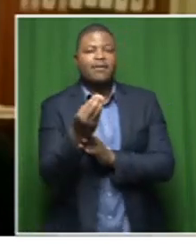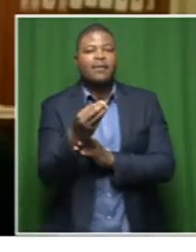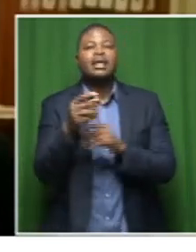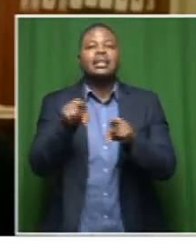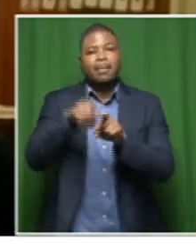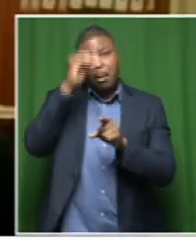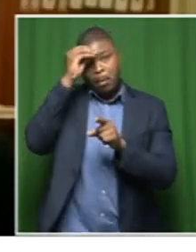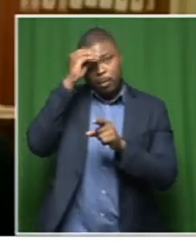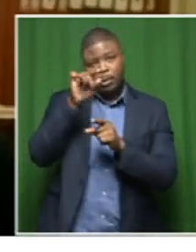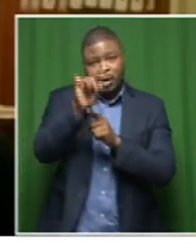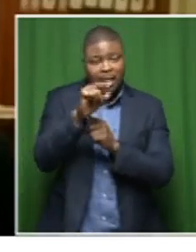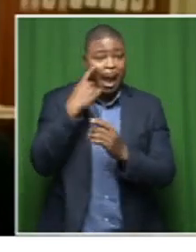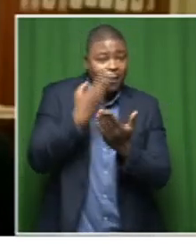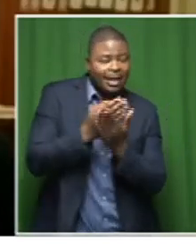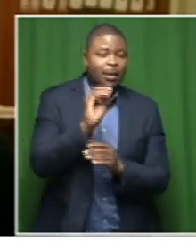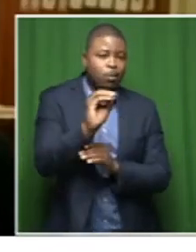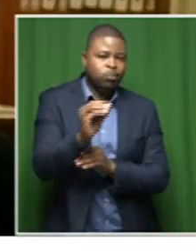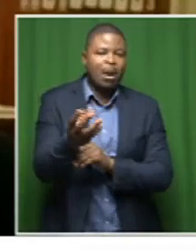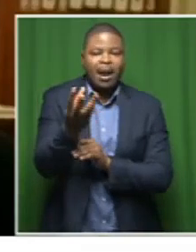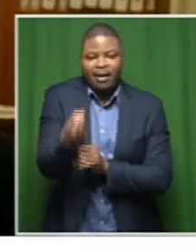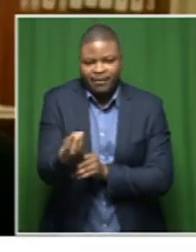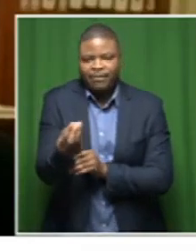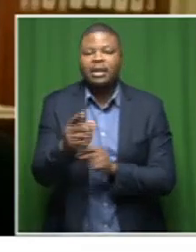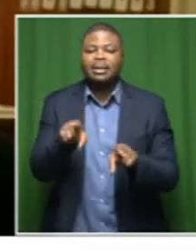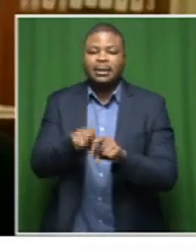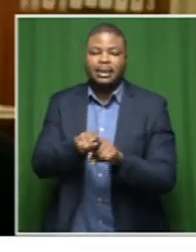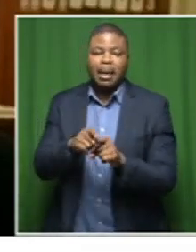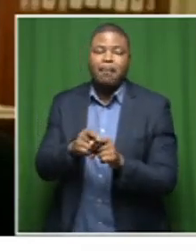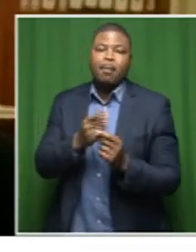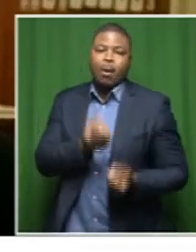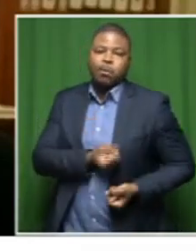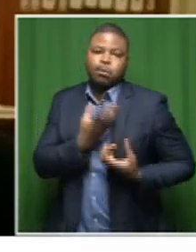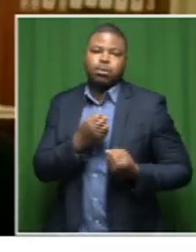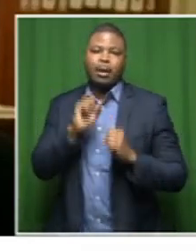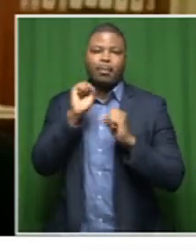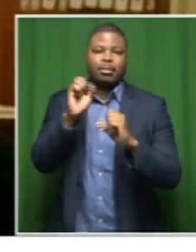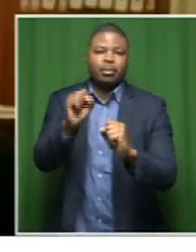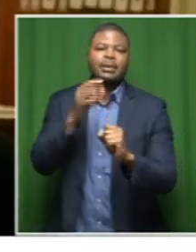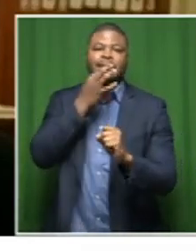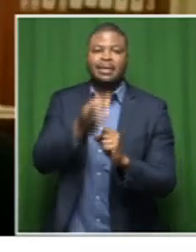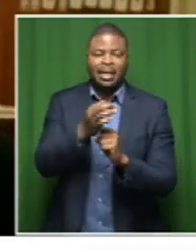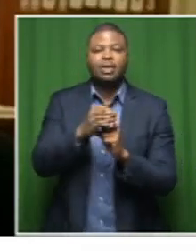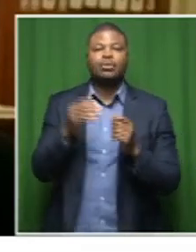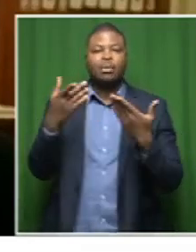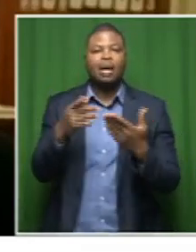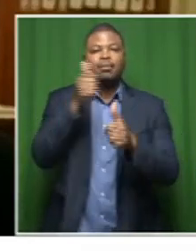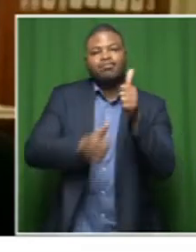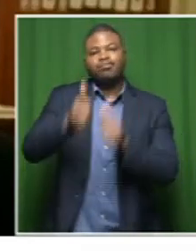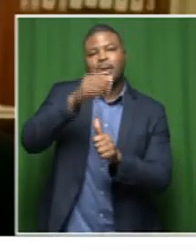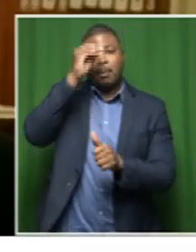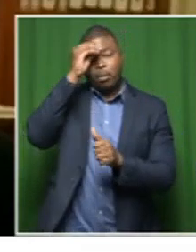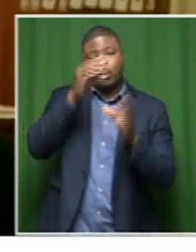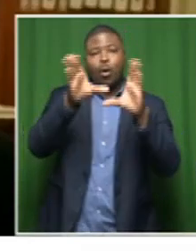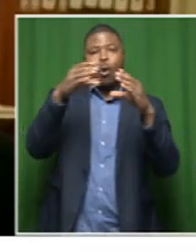police officers who were on the ground that day, who gave evidence that General Mpembe was the person who gave an instruction that